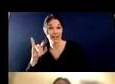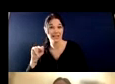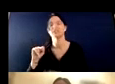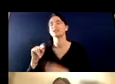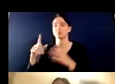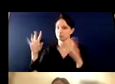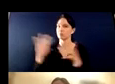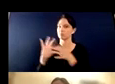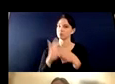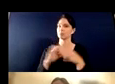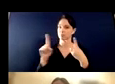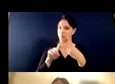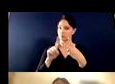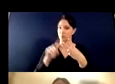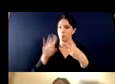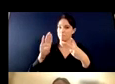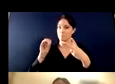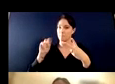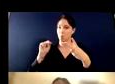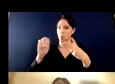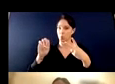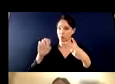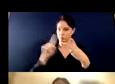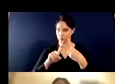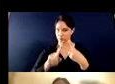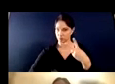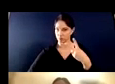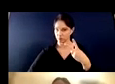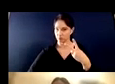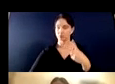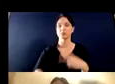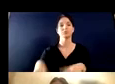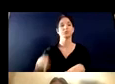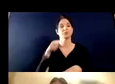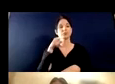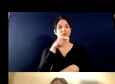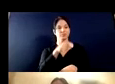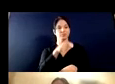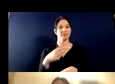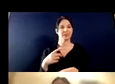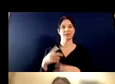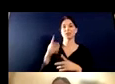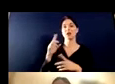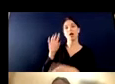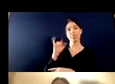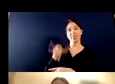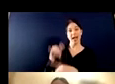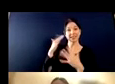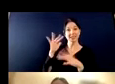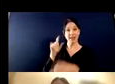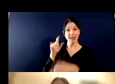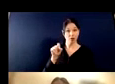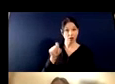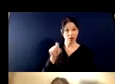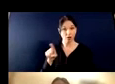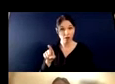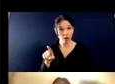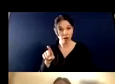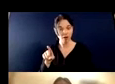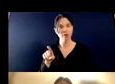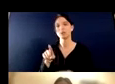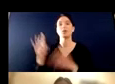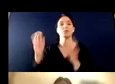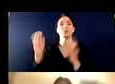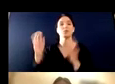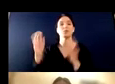or right arrow is used, it means that the tone was presented with no background noise because your child's ability to hear